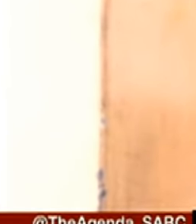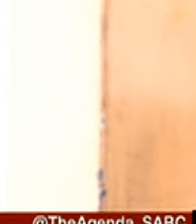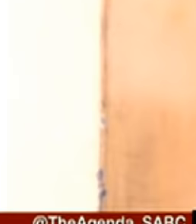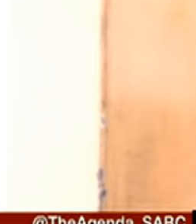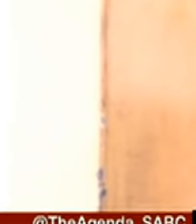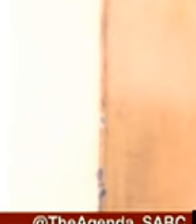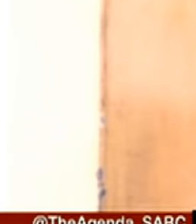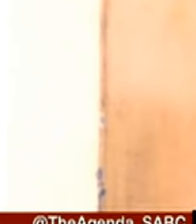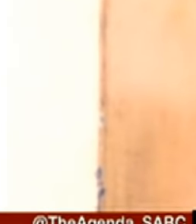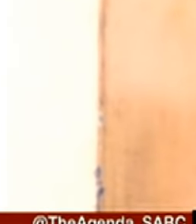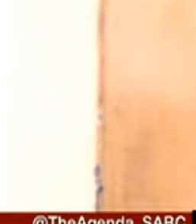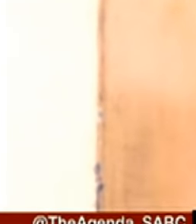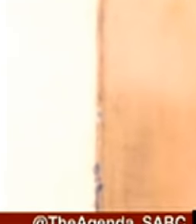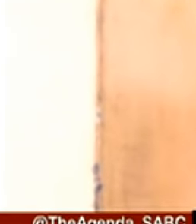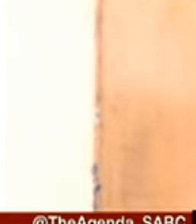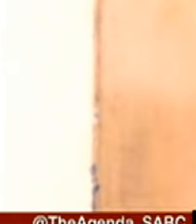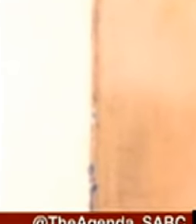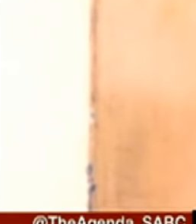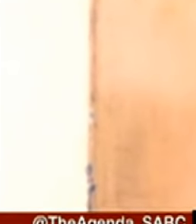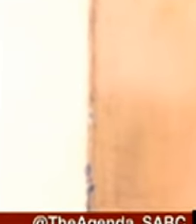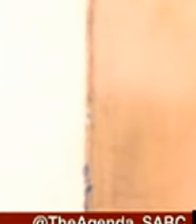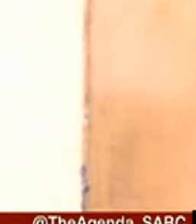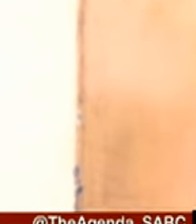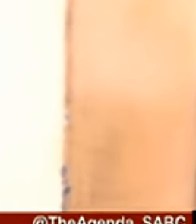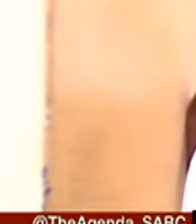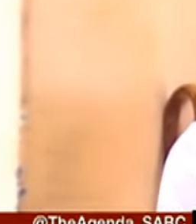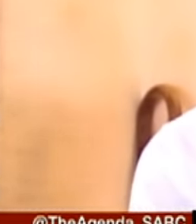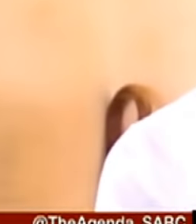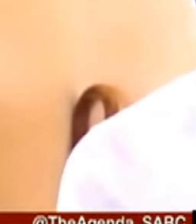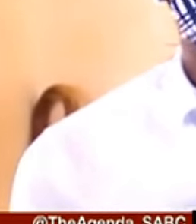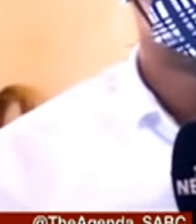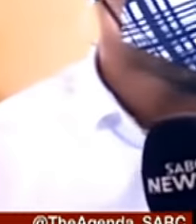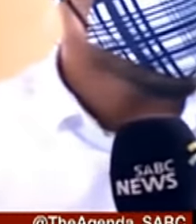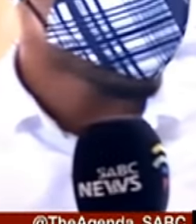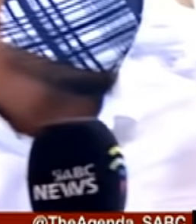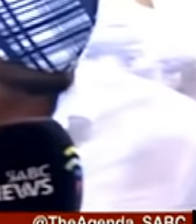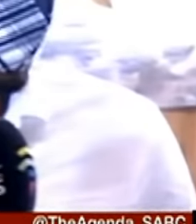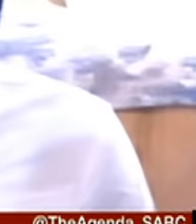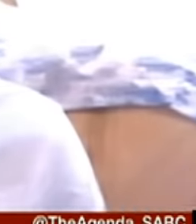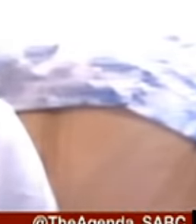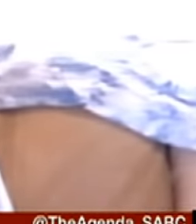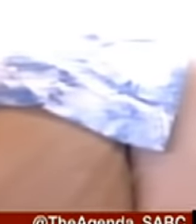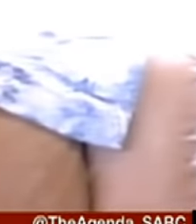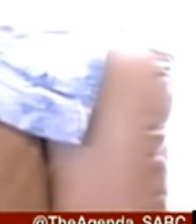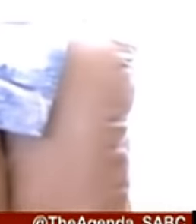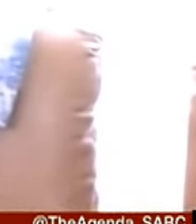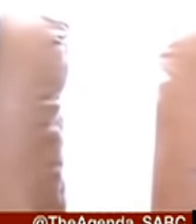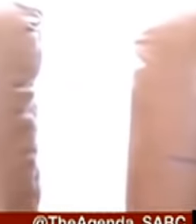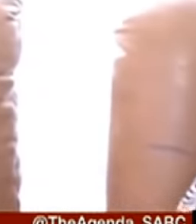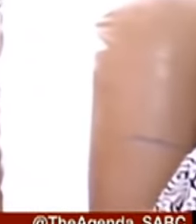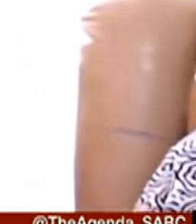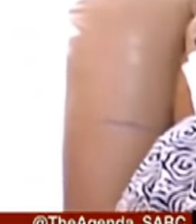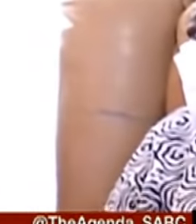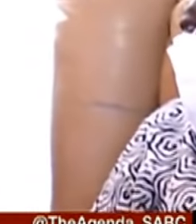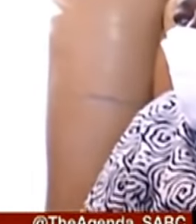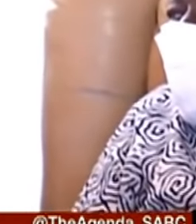death of George Floyd, whose death was widely publicized, who was also killed by police in America, the family